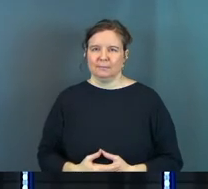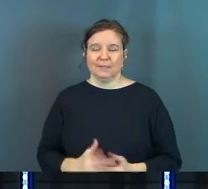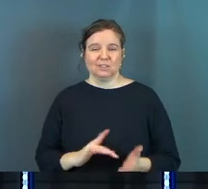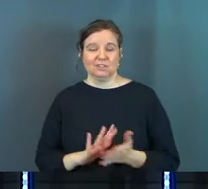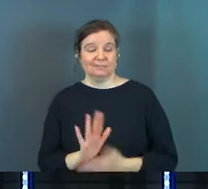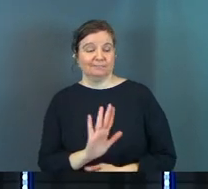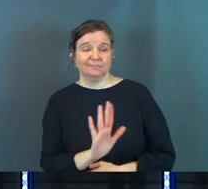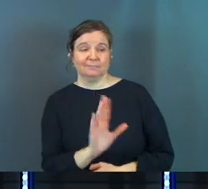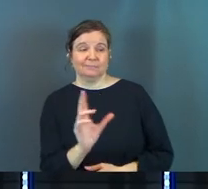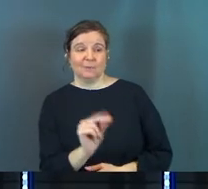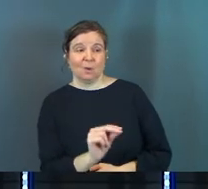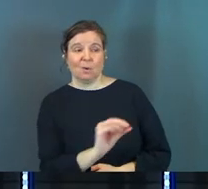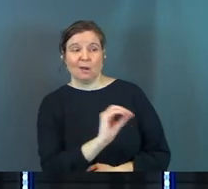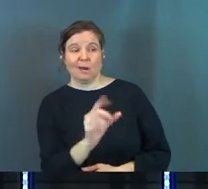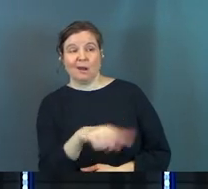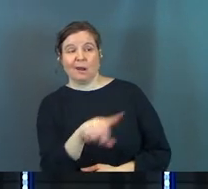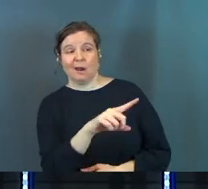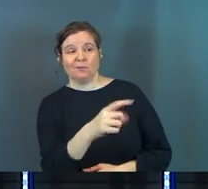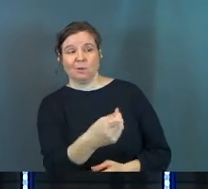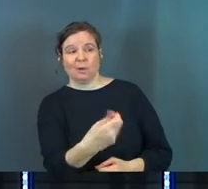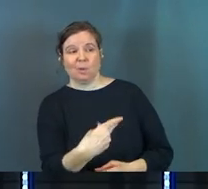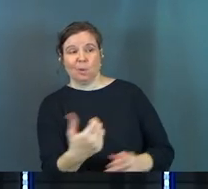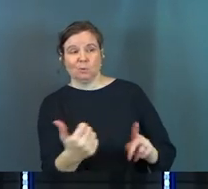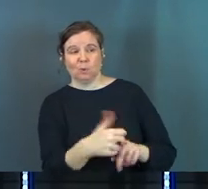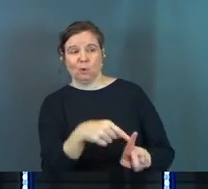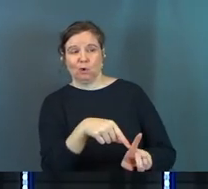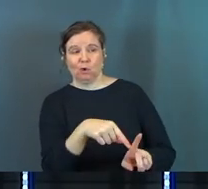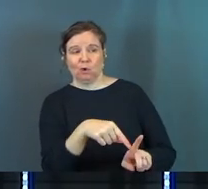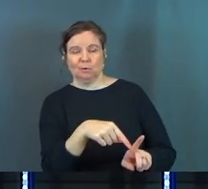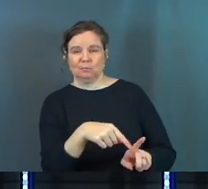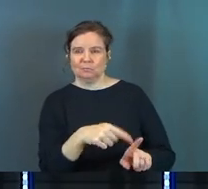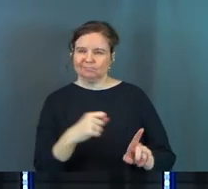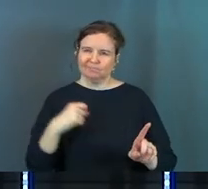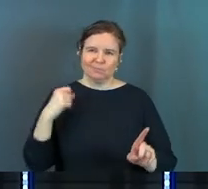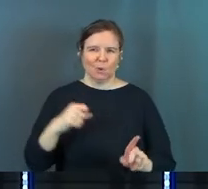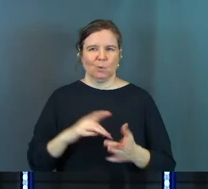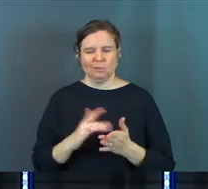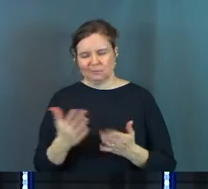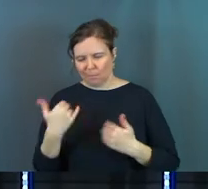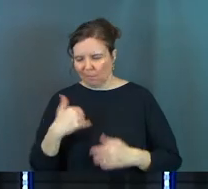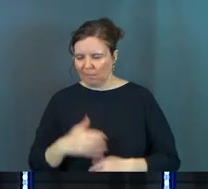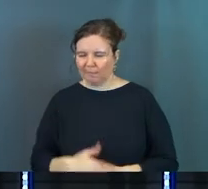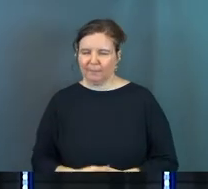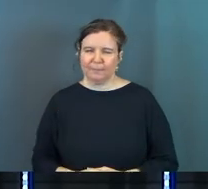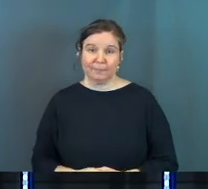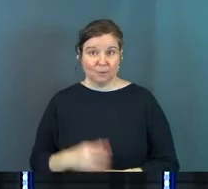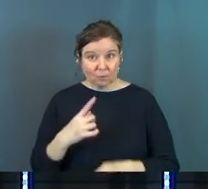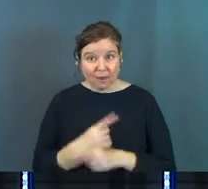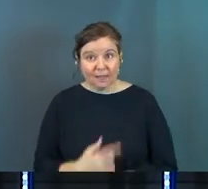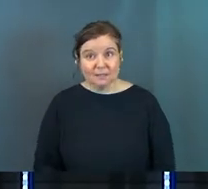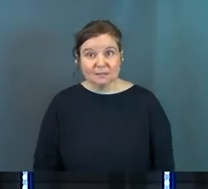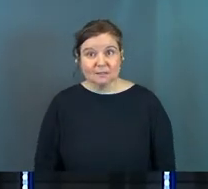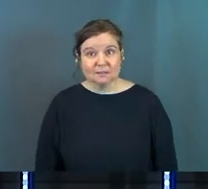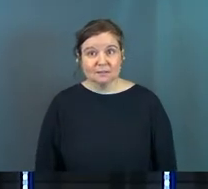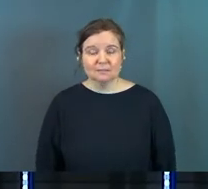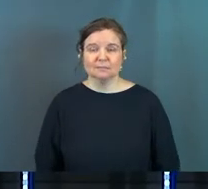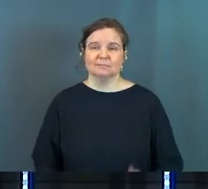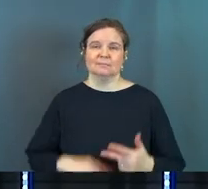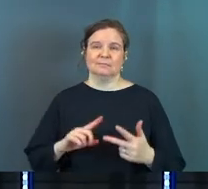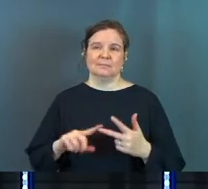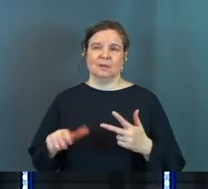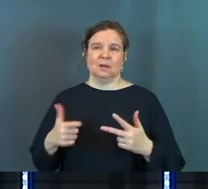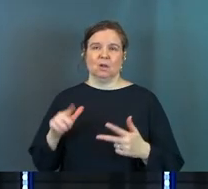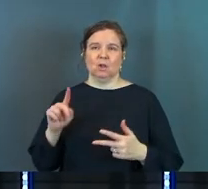And Jesus is like, no, none of you get to cast a stone. Go, Jesus, let's go. Right? Here's another